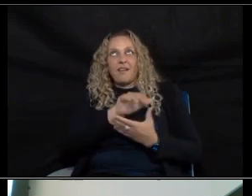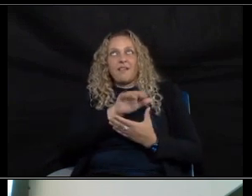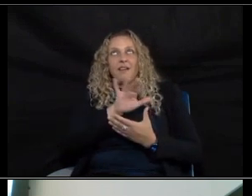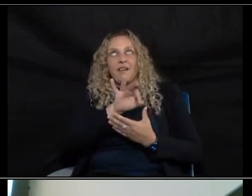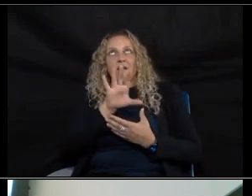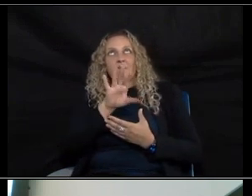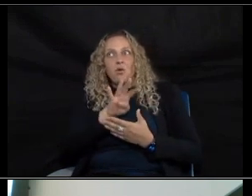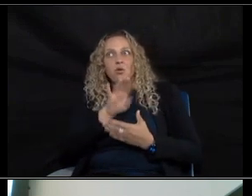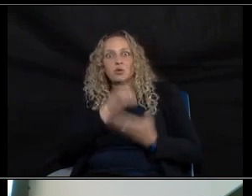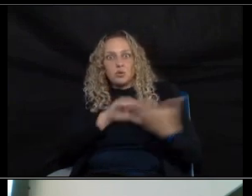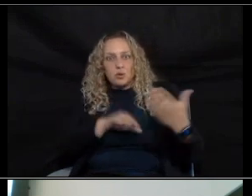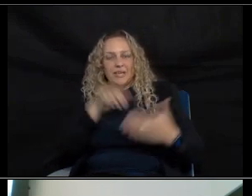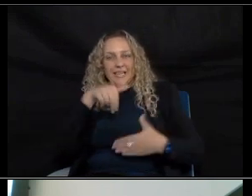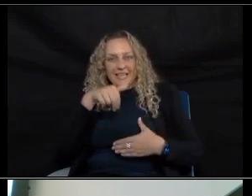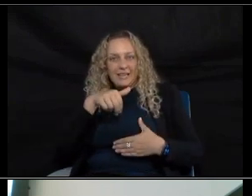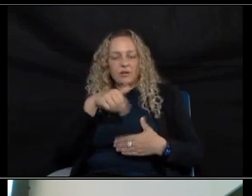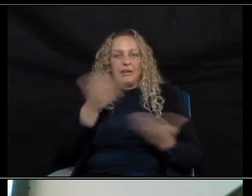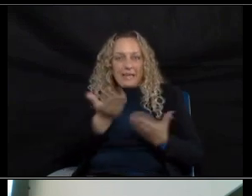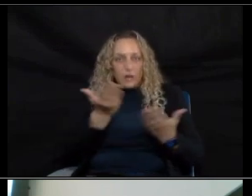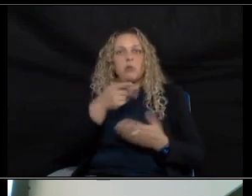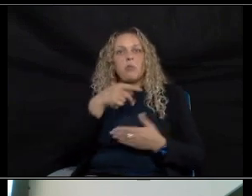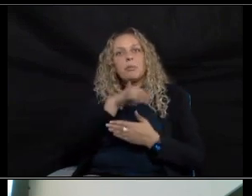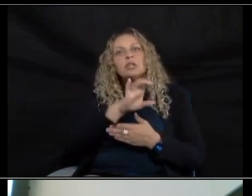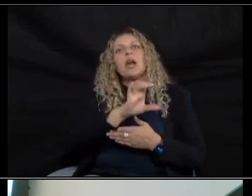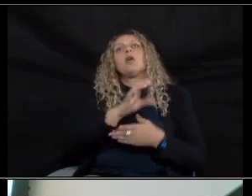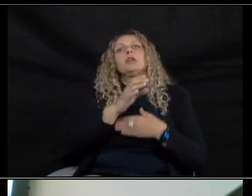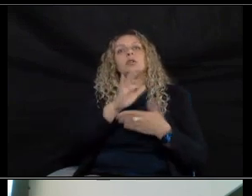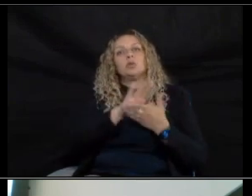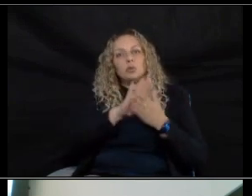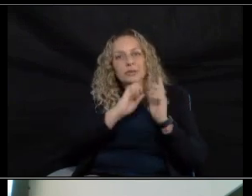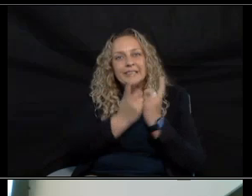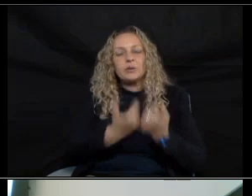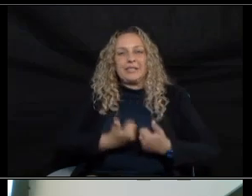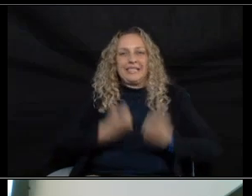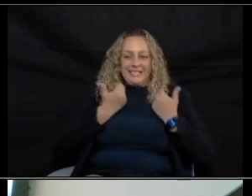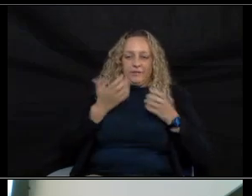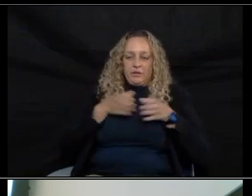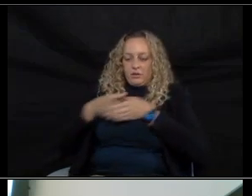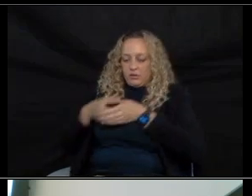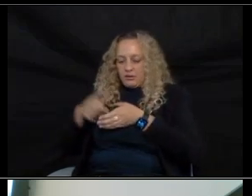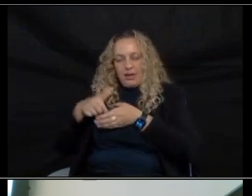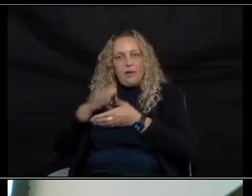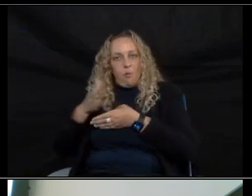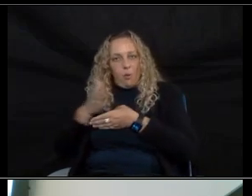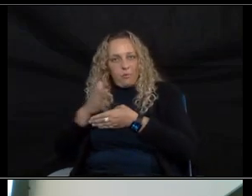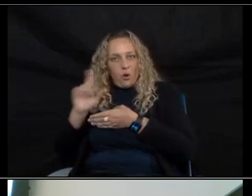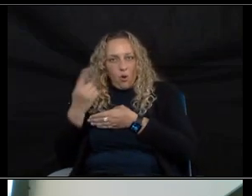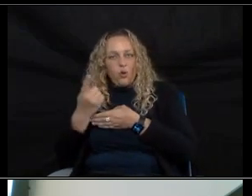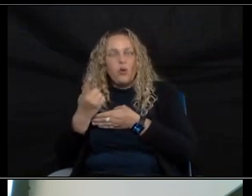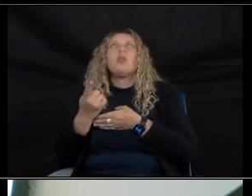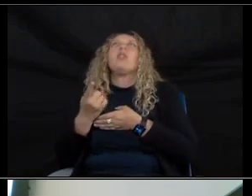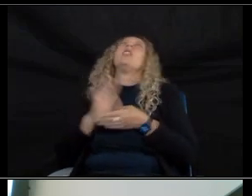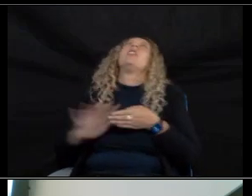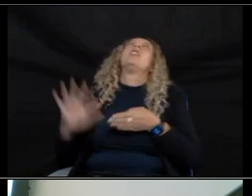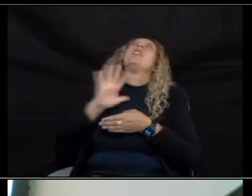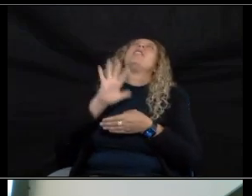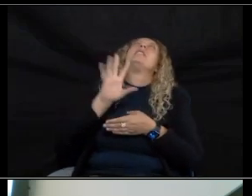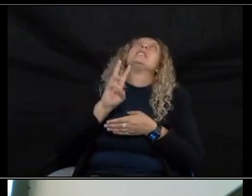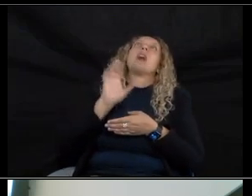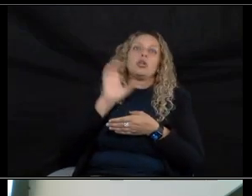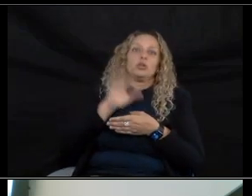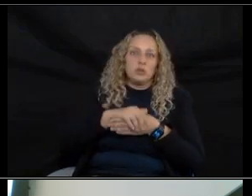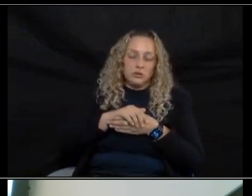students in the Palm Beach County School District who reside in the Boynton Beach city limits. So let's round it up to basically